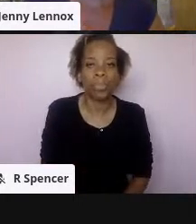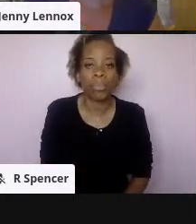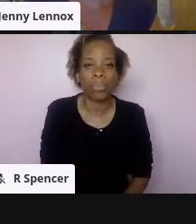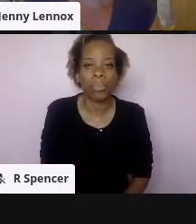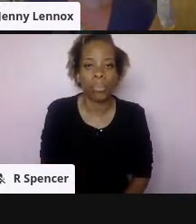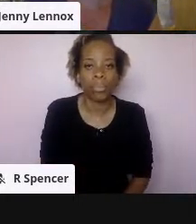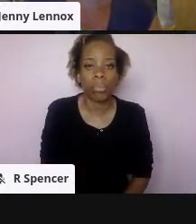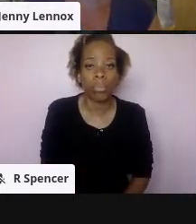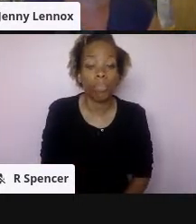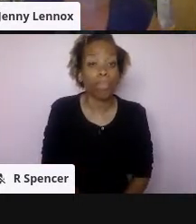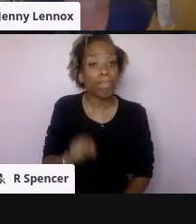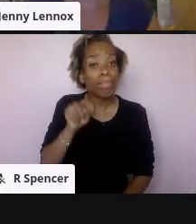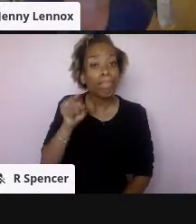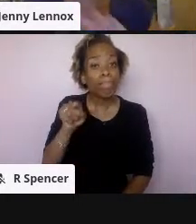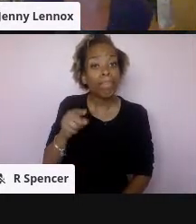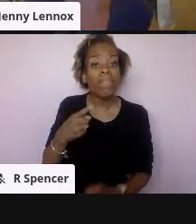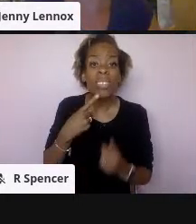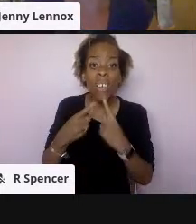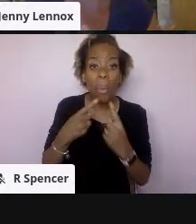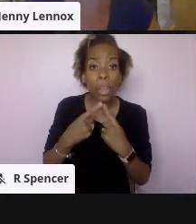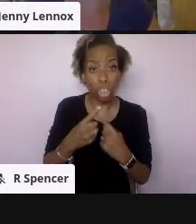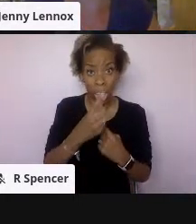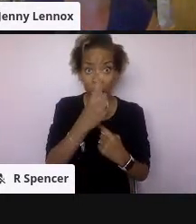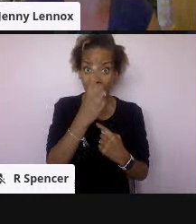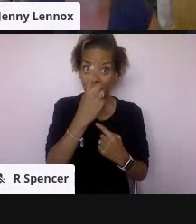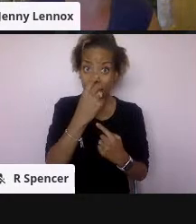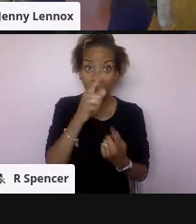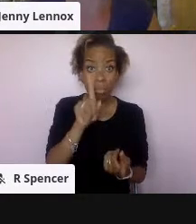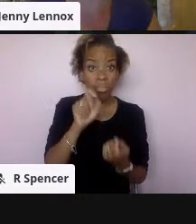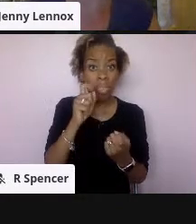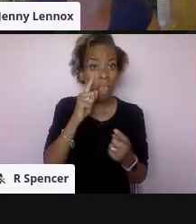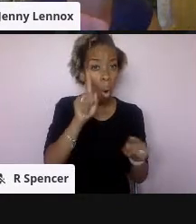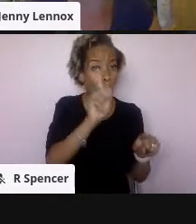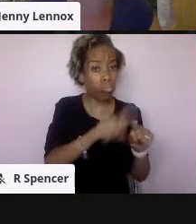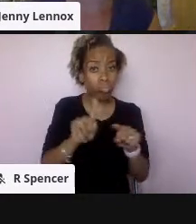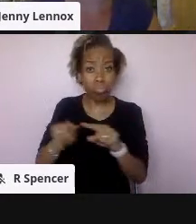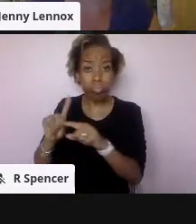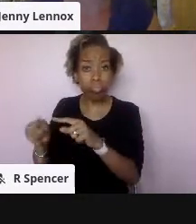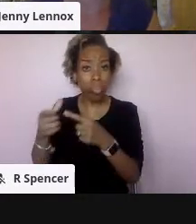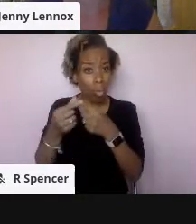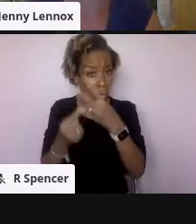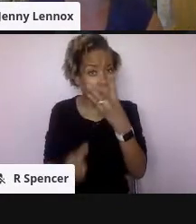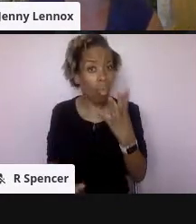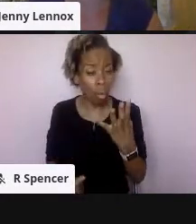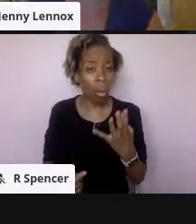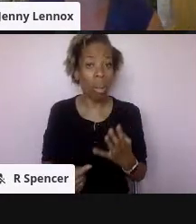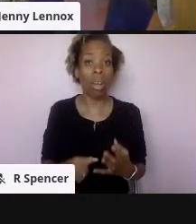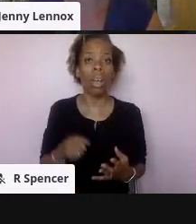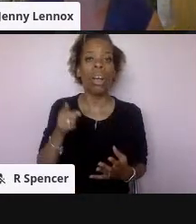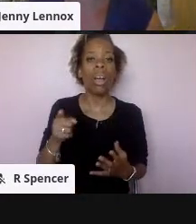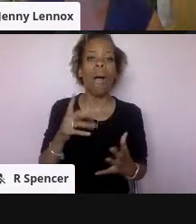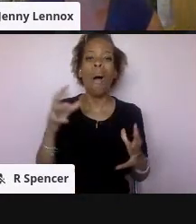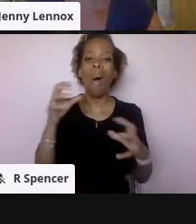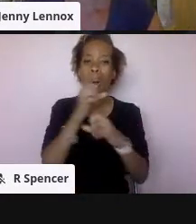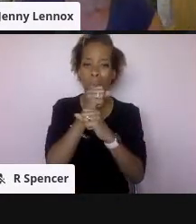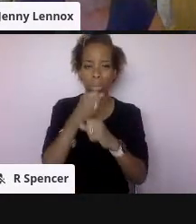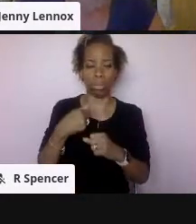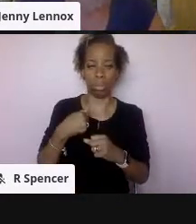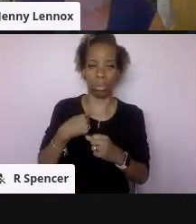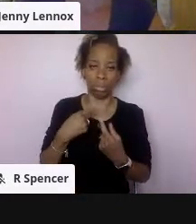get this data for other protected characteristics as well. This is what this institution that we're using anonymised, of course, was able to